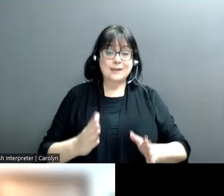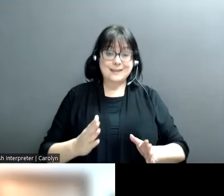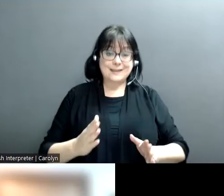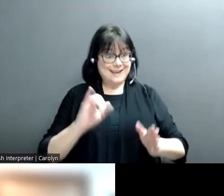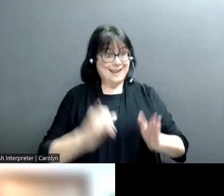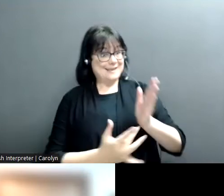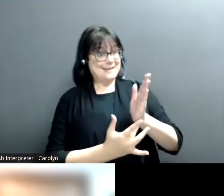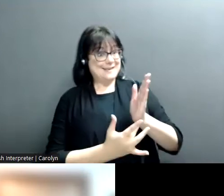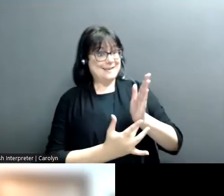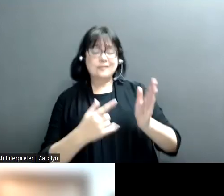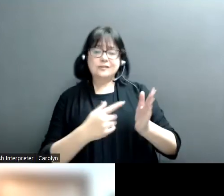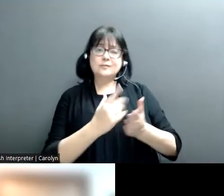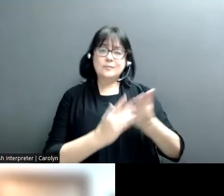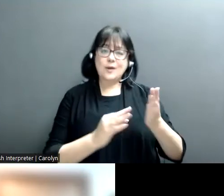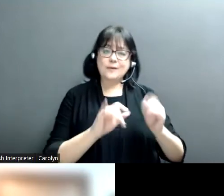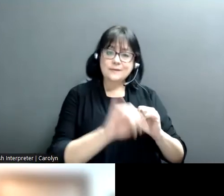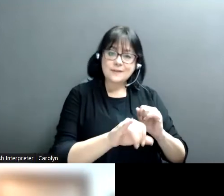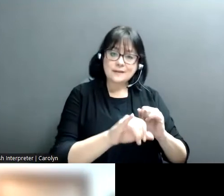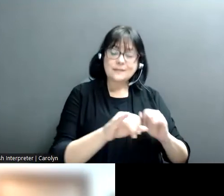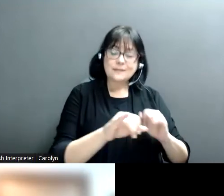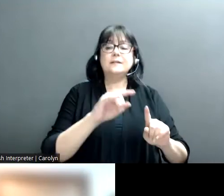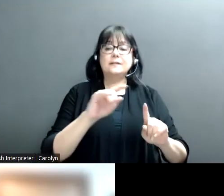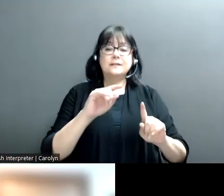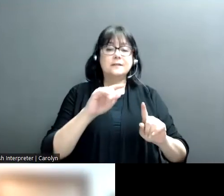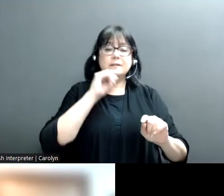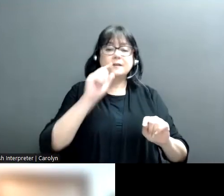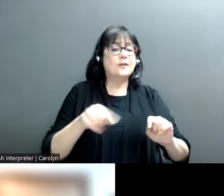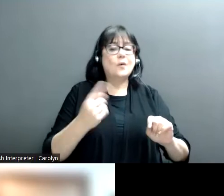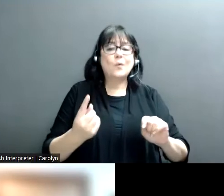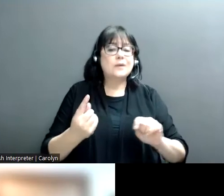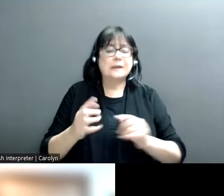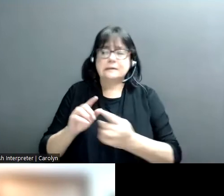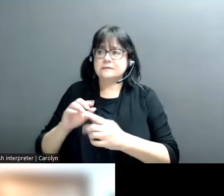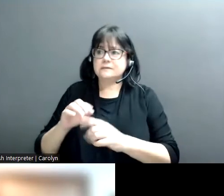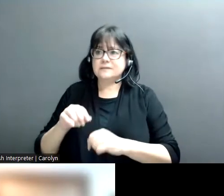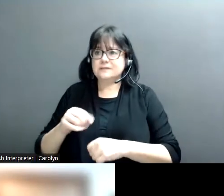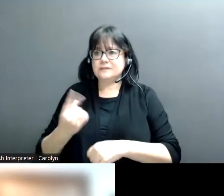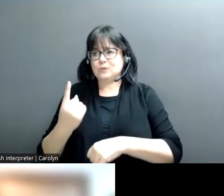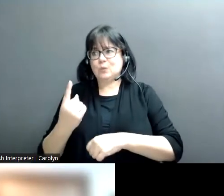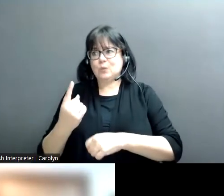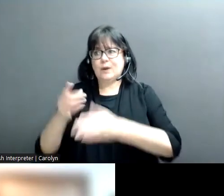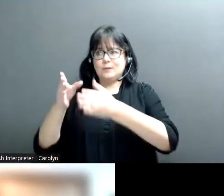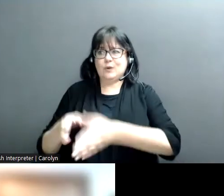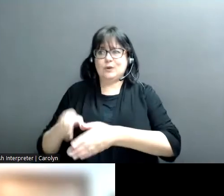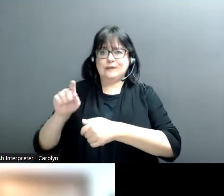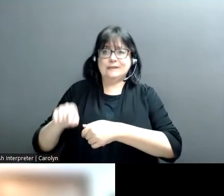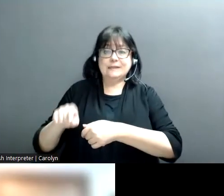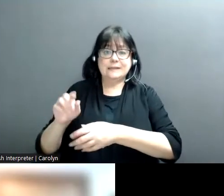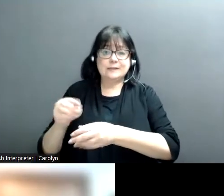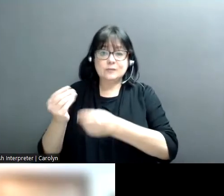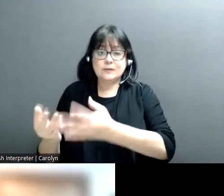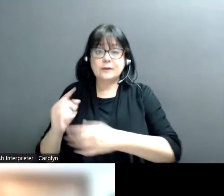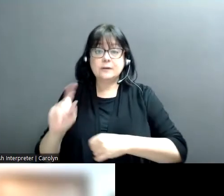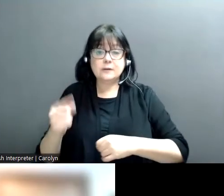from that. So it's moving away from strictly discrete one task-based piece of equipment to